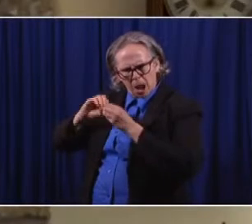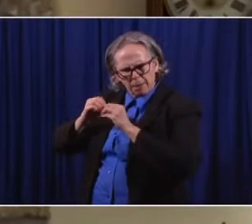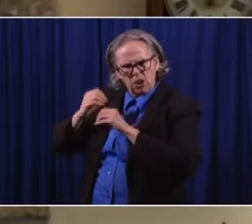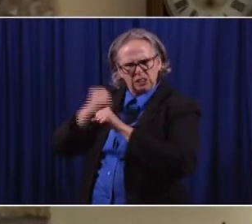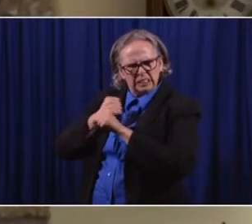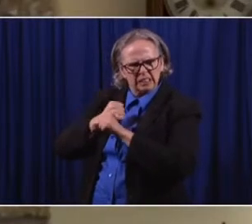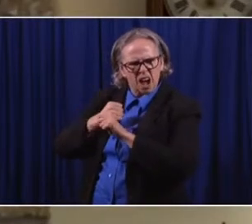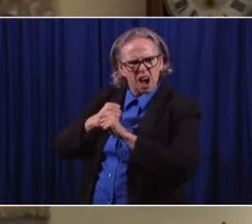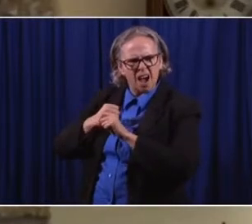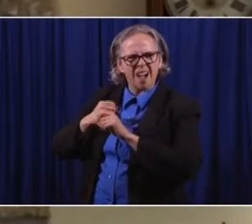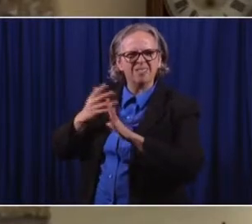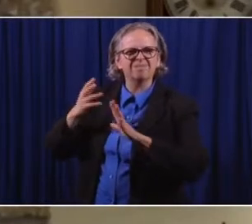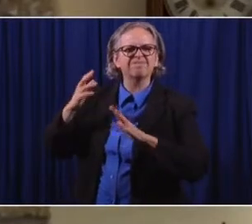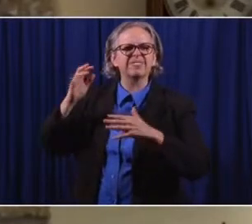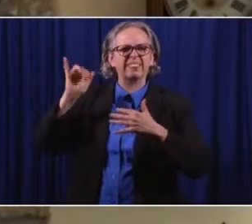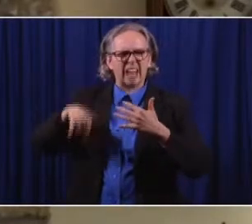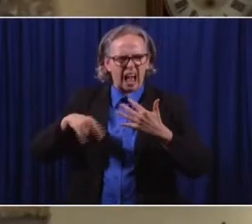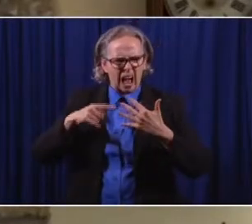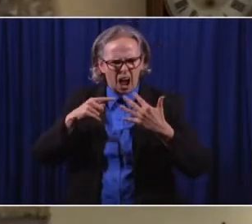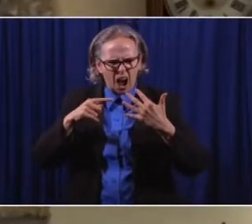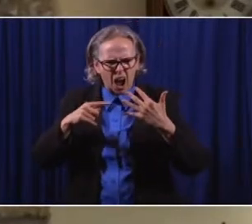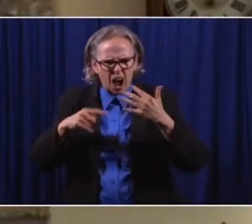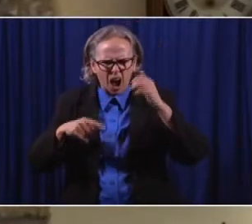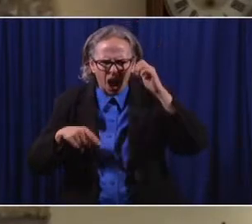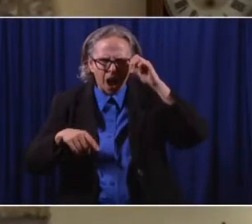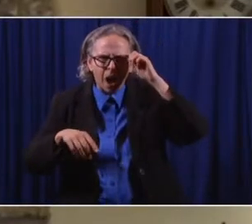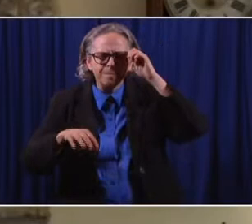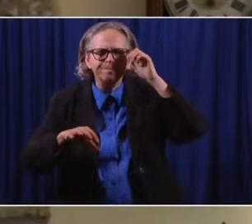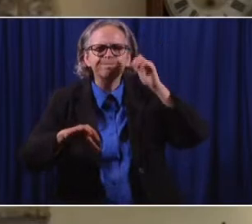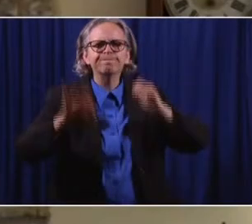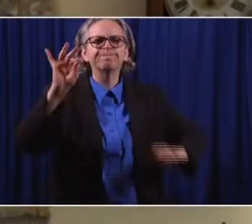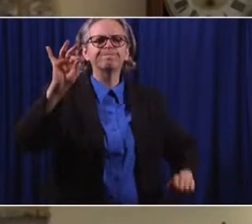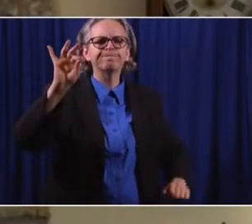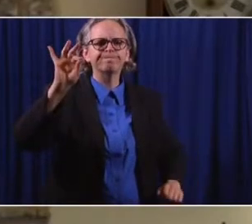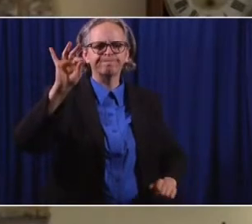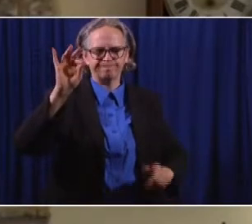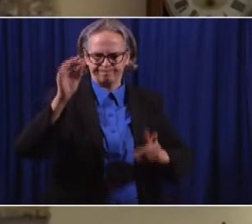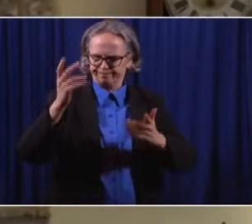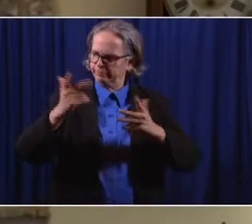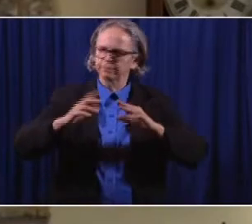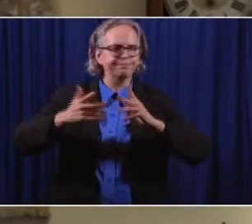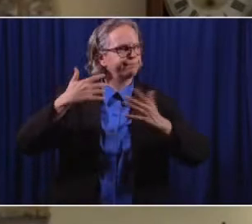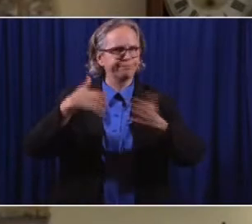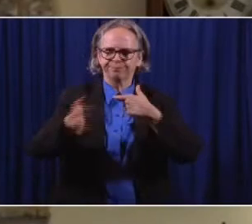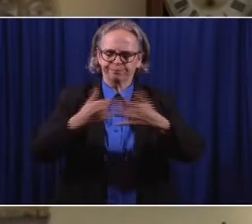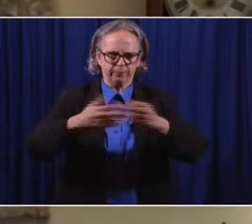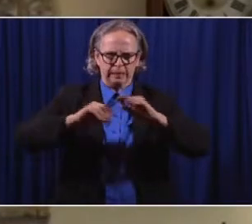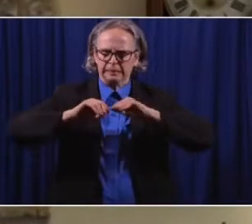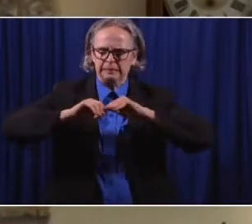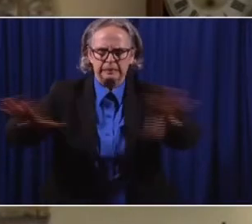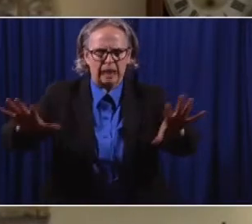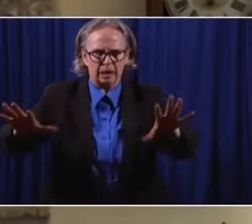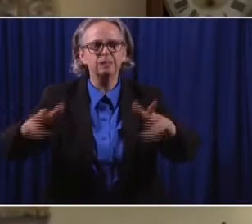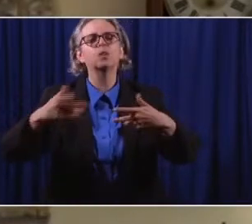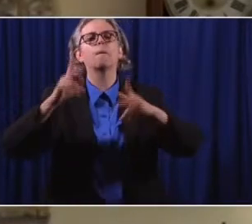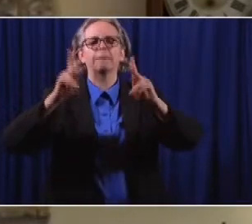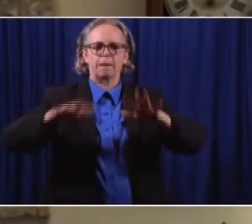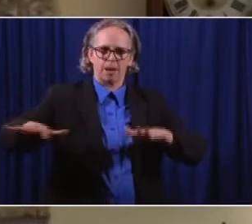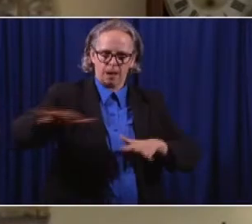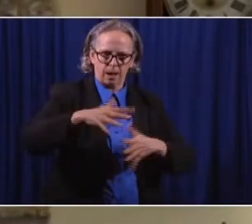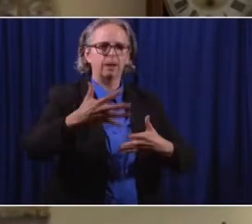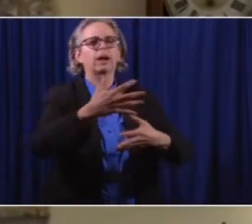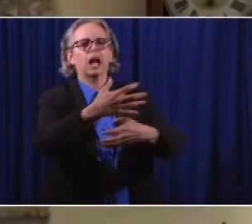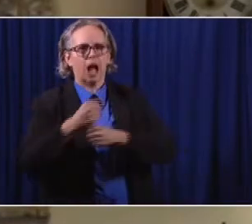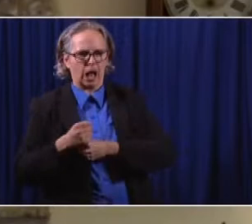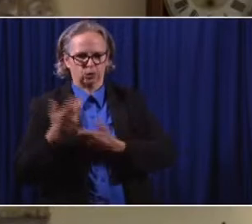As soon as we found out, I said, okay, just, get those applications in the mail. And they did that. Those all went out about a week